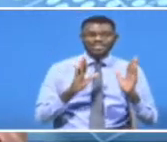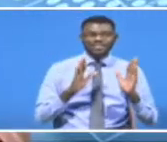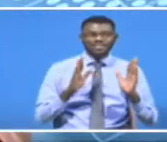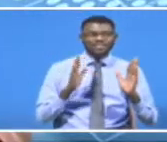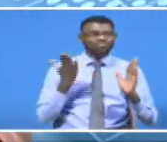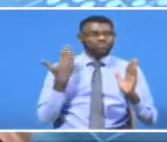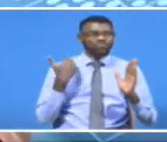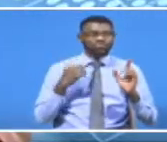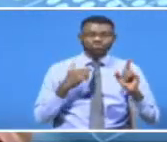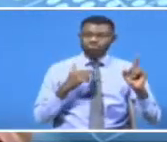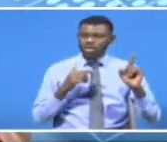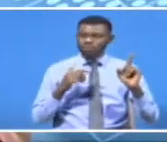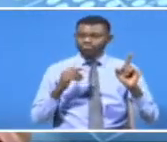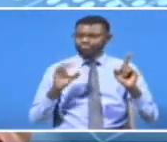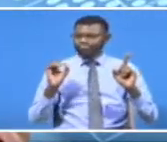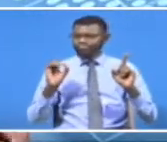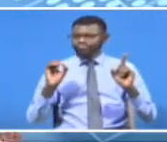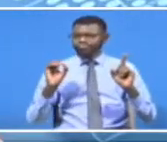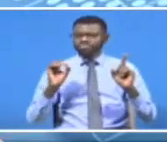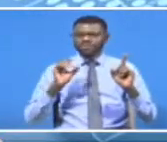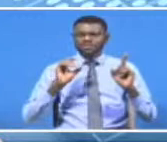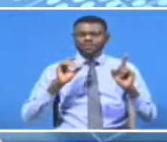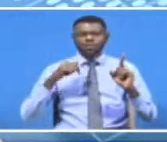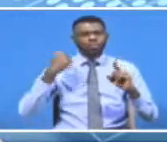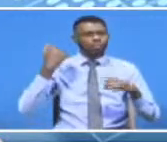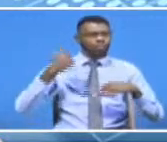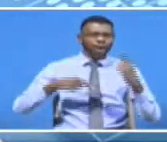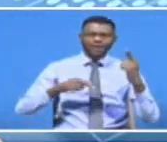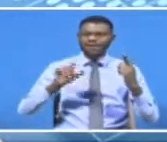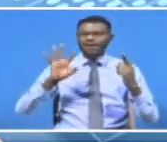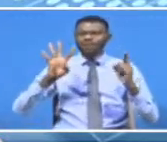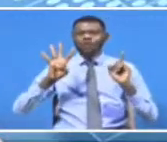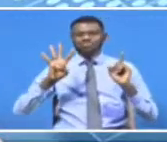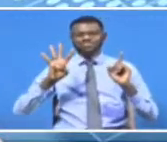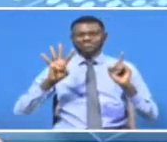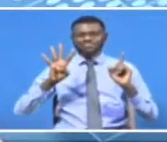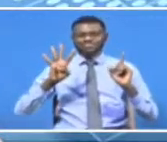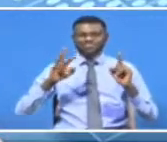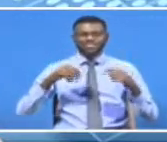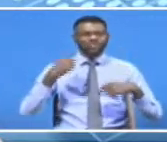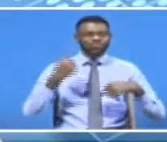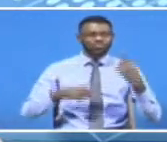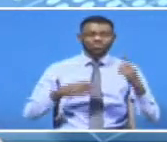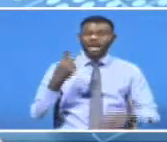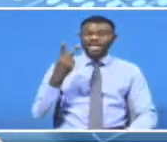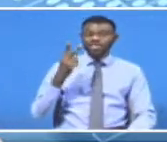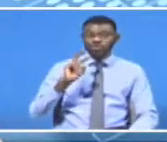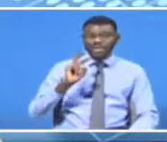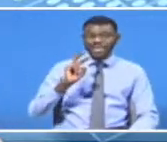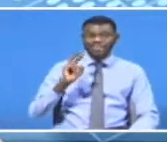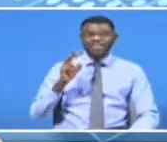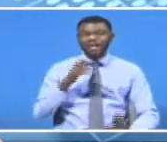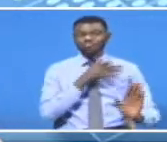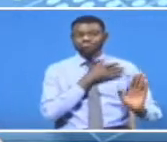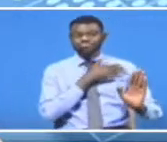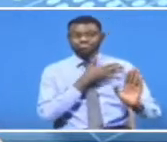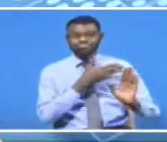wa Nairobi 4-1 before being crowned champions for their historic 20th KPLC